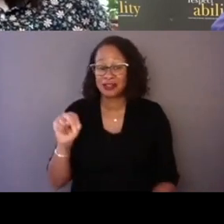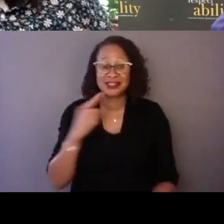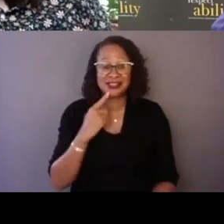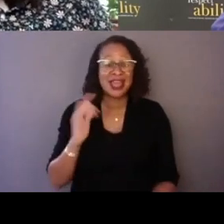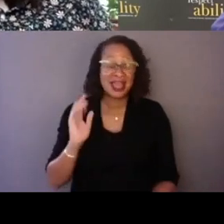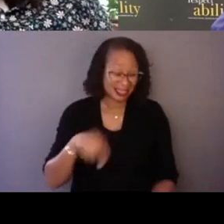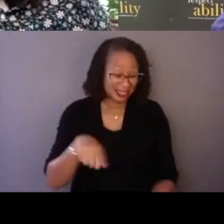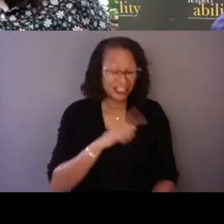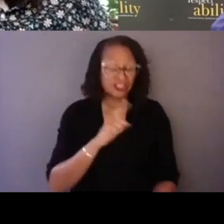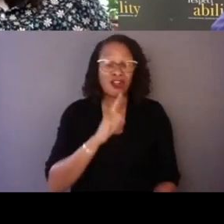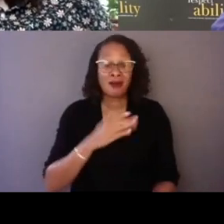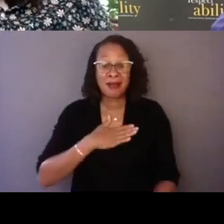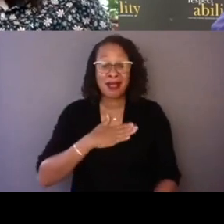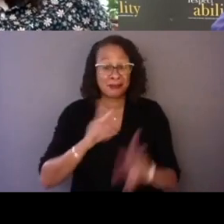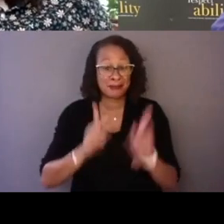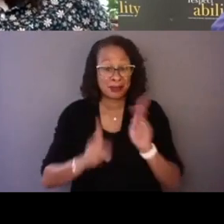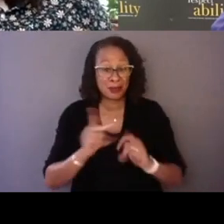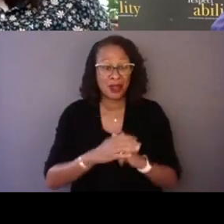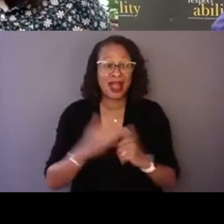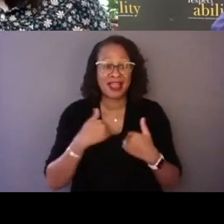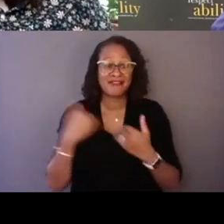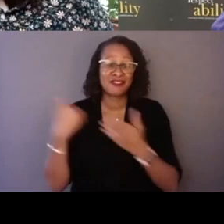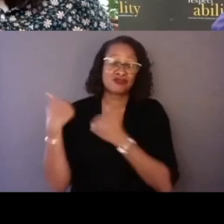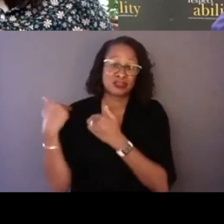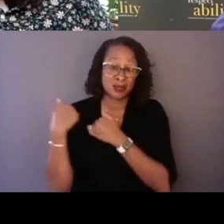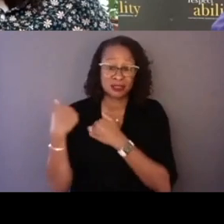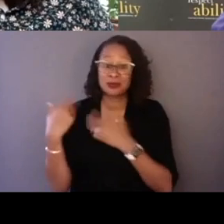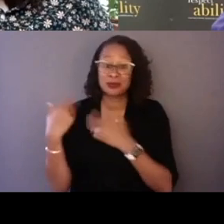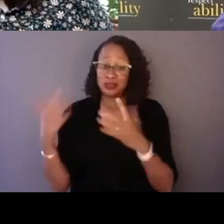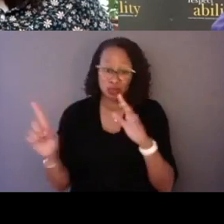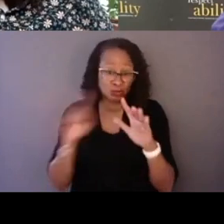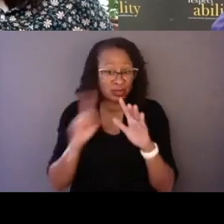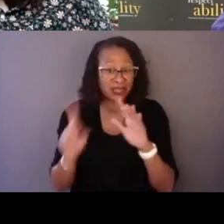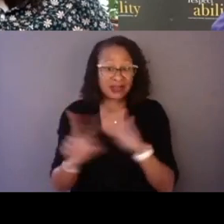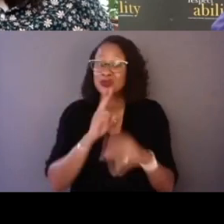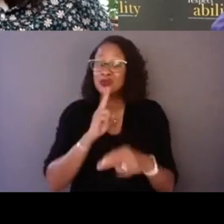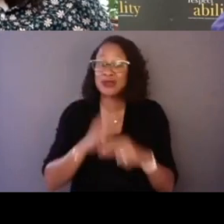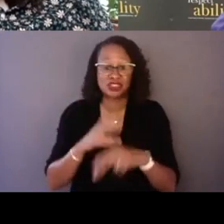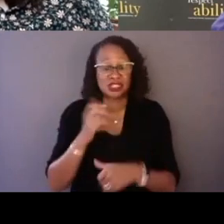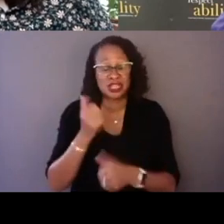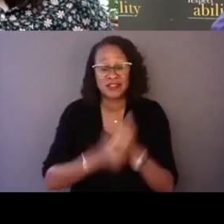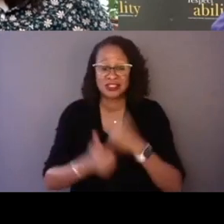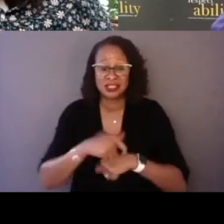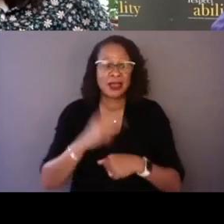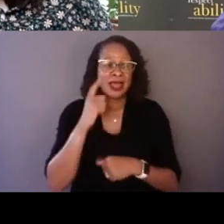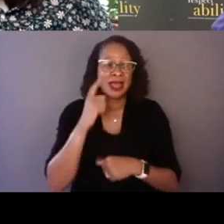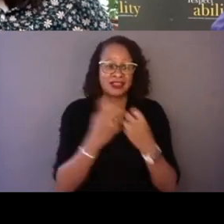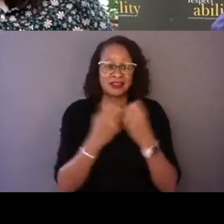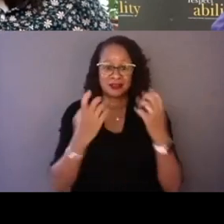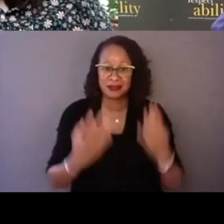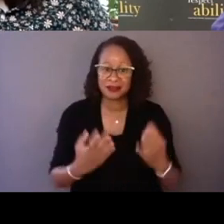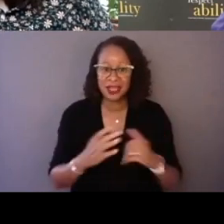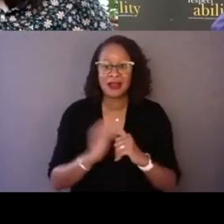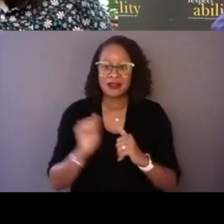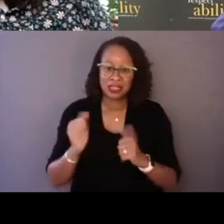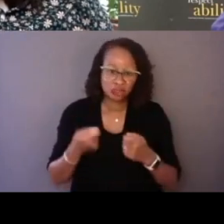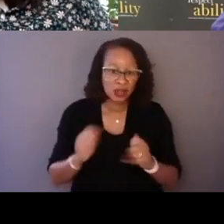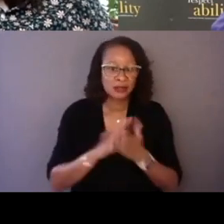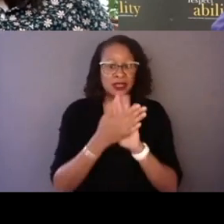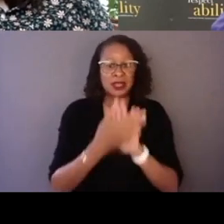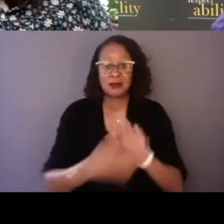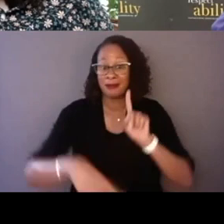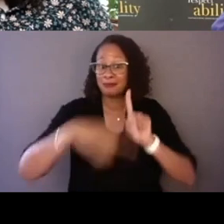I have a responsibility to bring this up. And I try, like I think my panelists, to be a positive